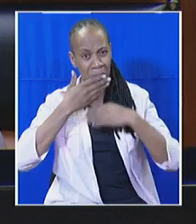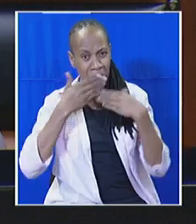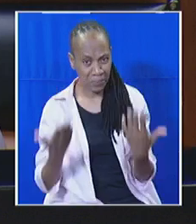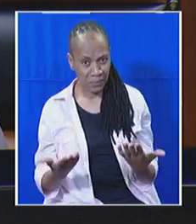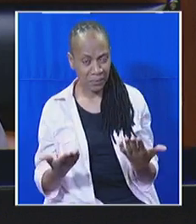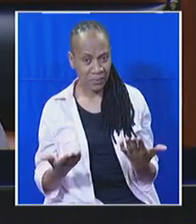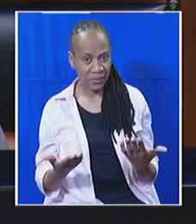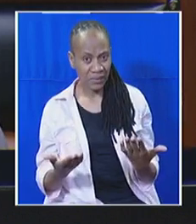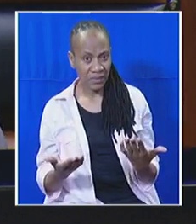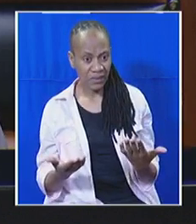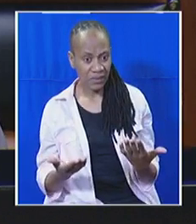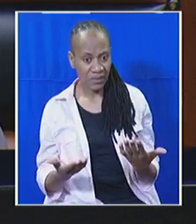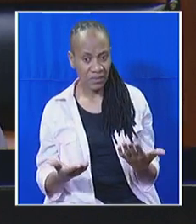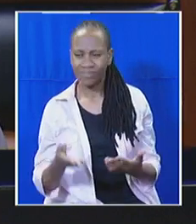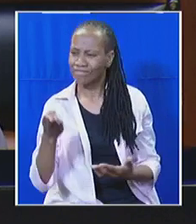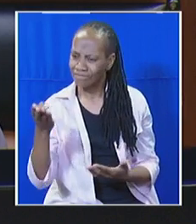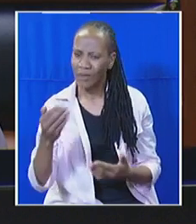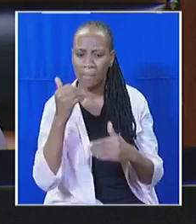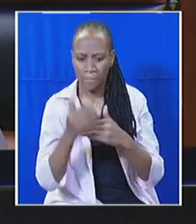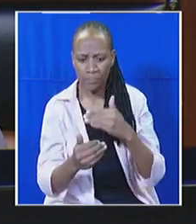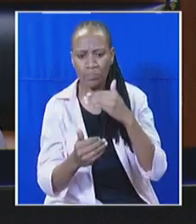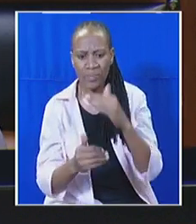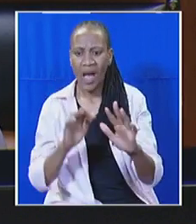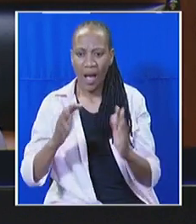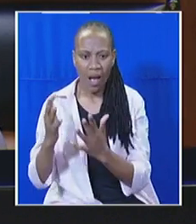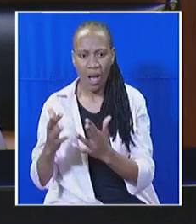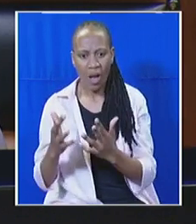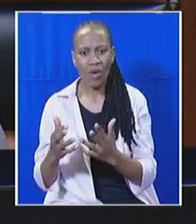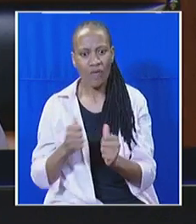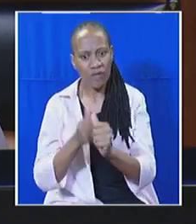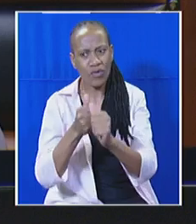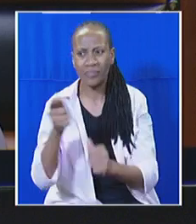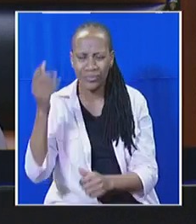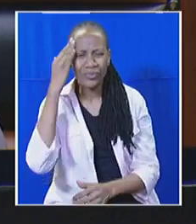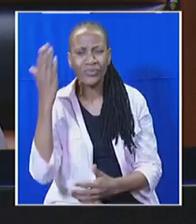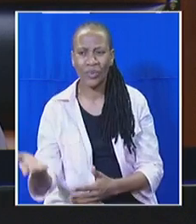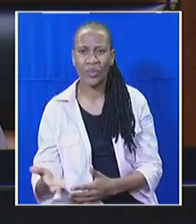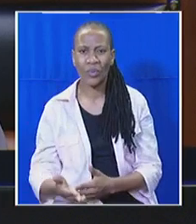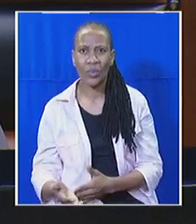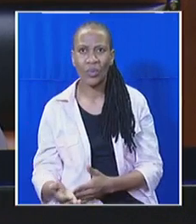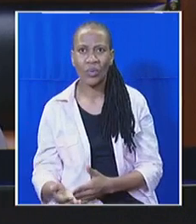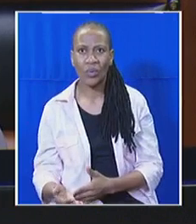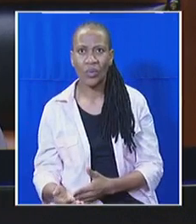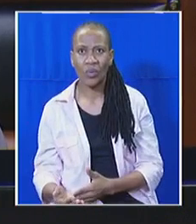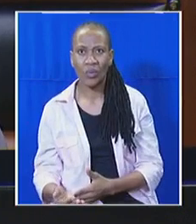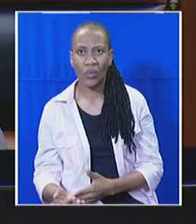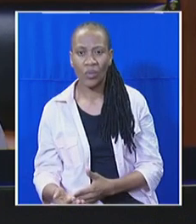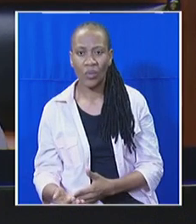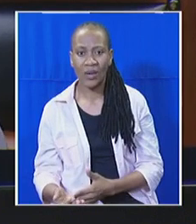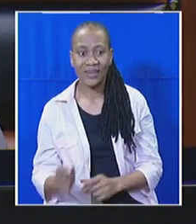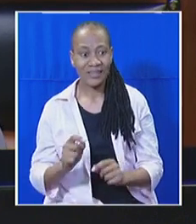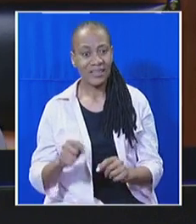is giving, you know the processes of this parliament. Nobody will bar you from